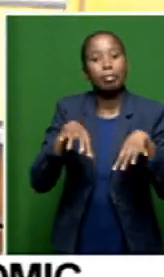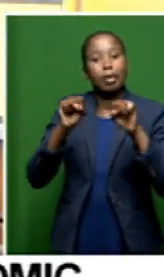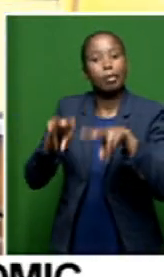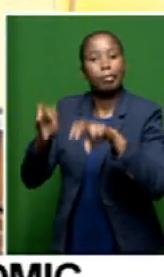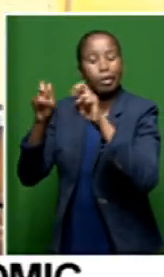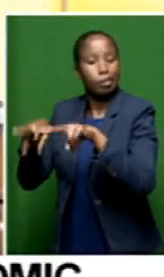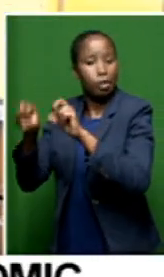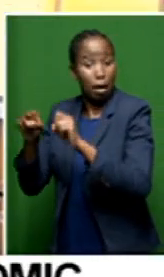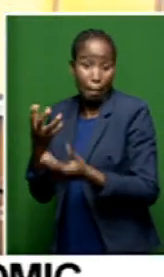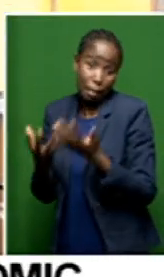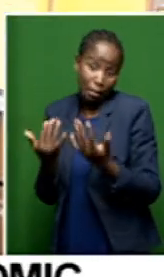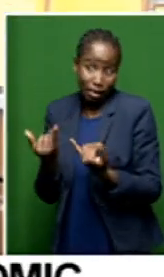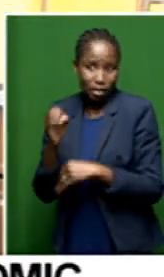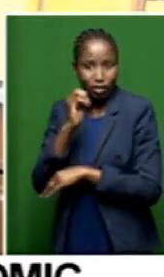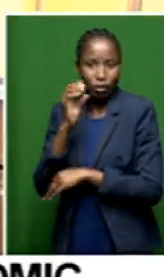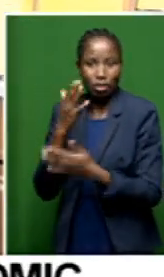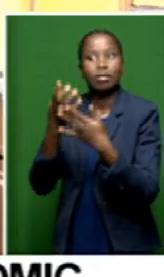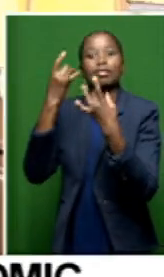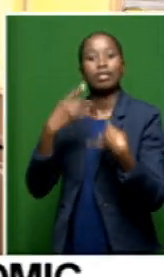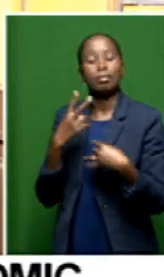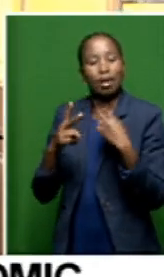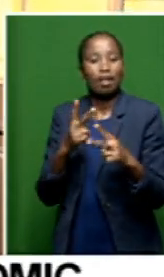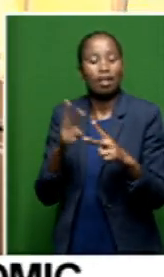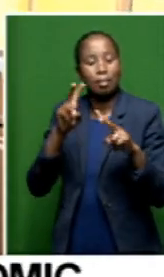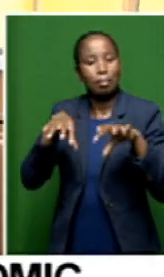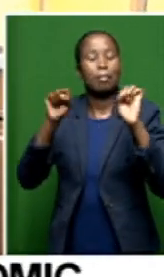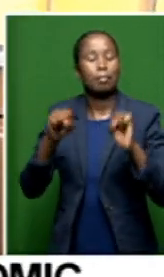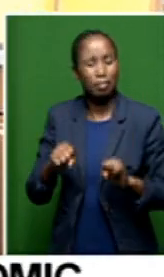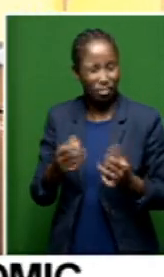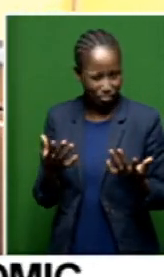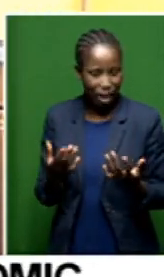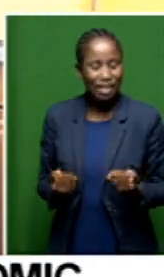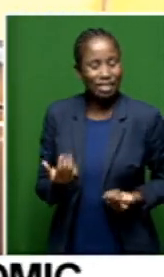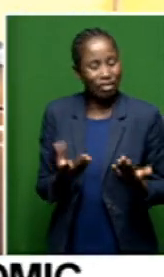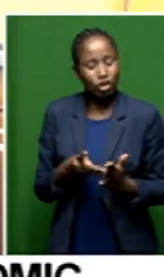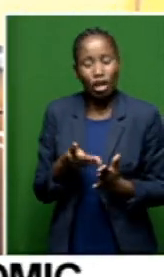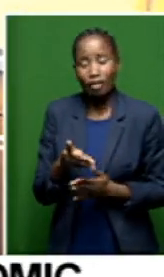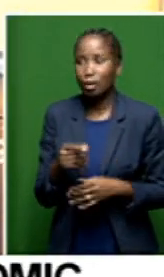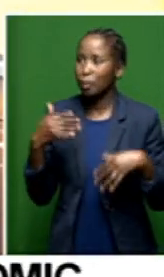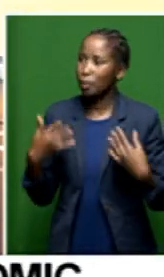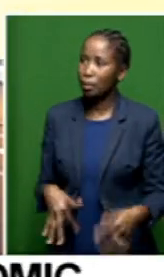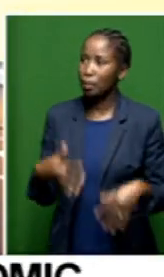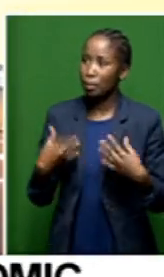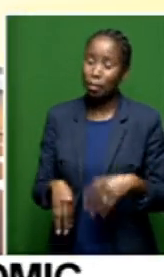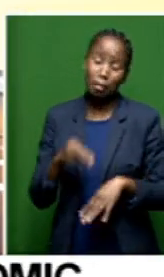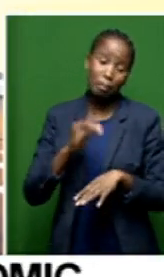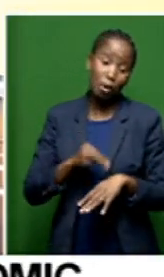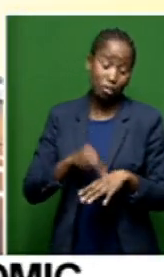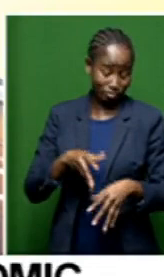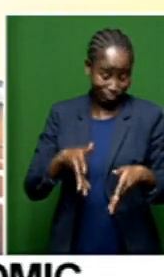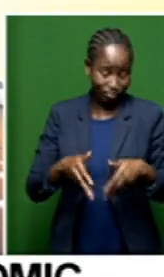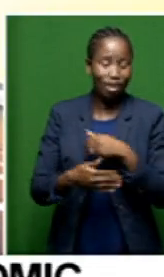this afternoon they'll tell us it's back, where, service delivery is one of the biggest issues in this country, and